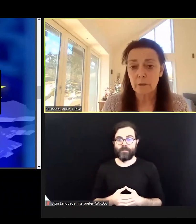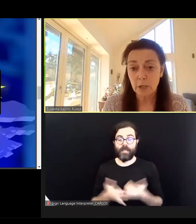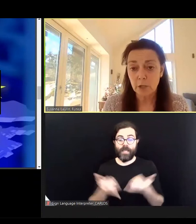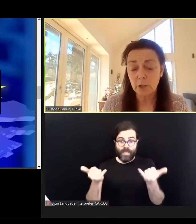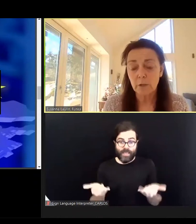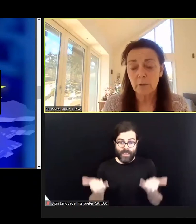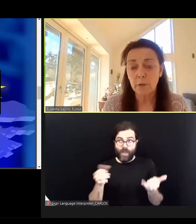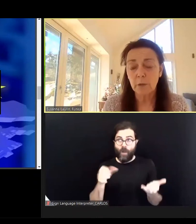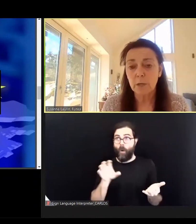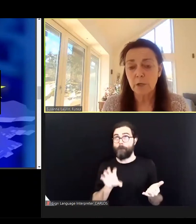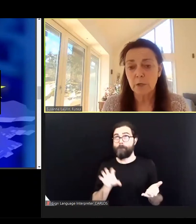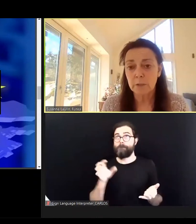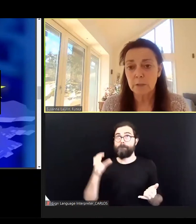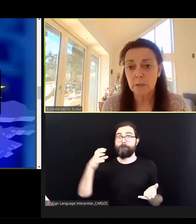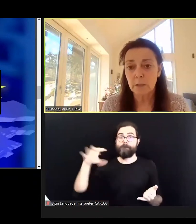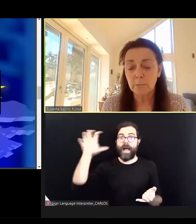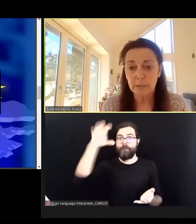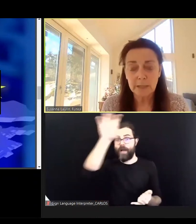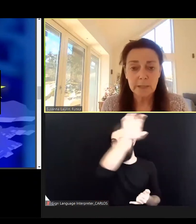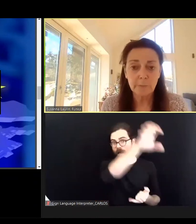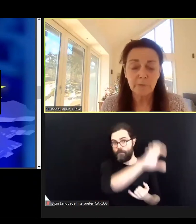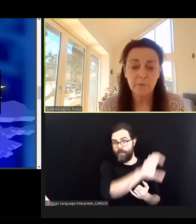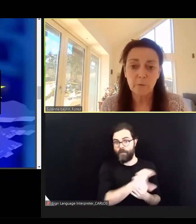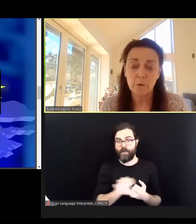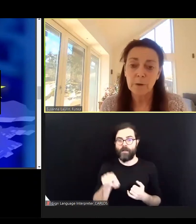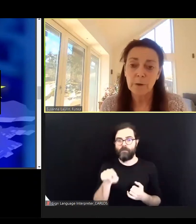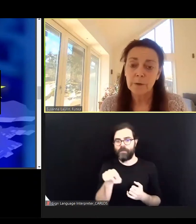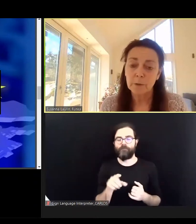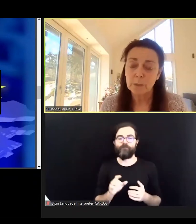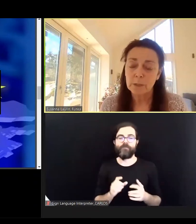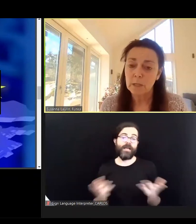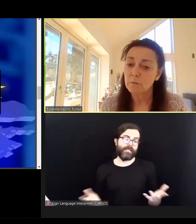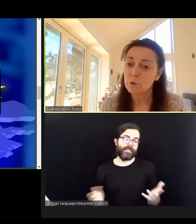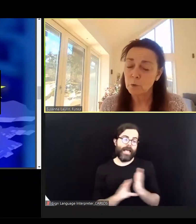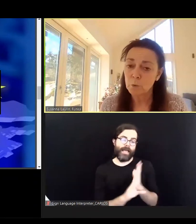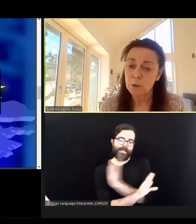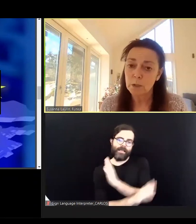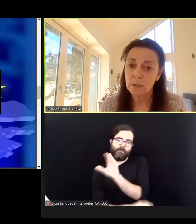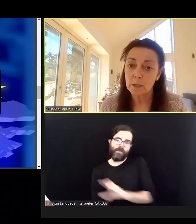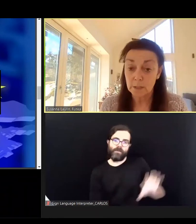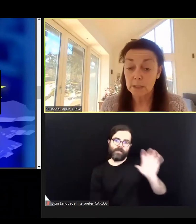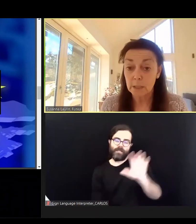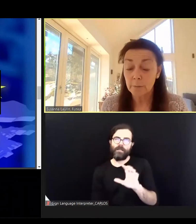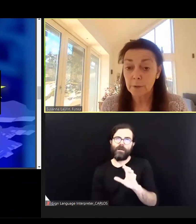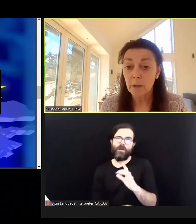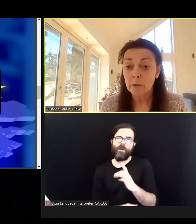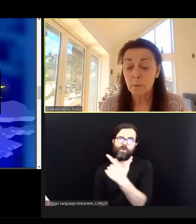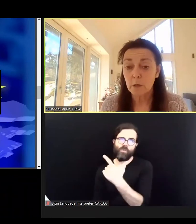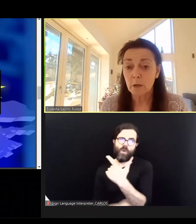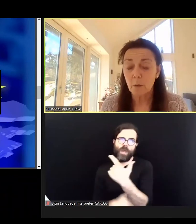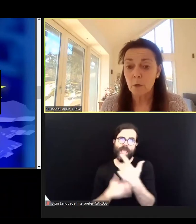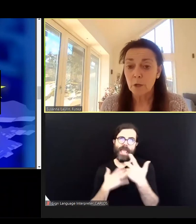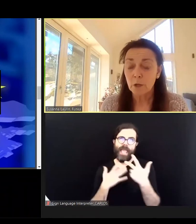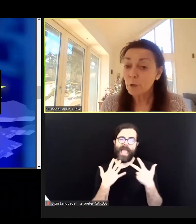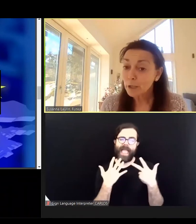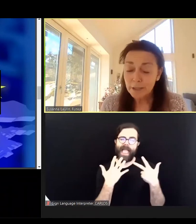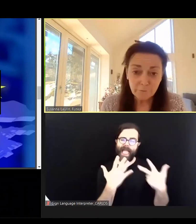distinguishing factor here. So the European Accessibility Act covers certain products and